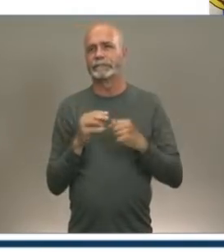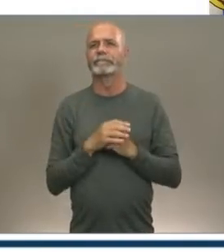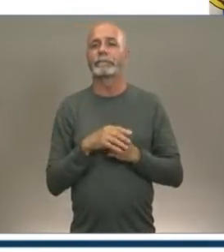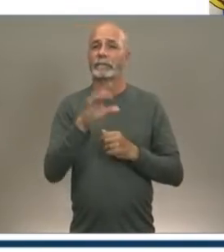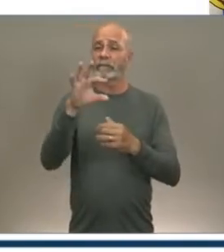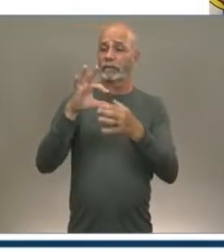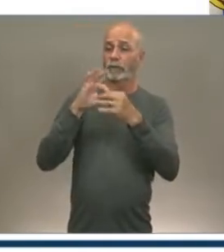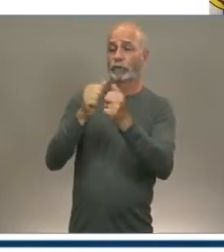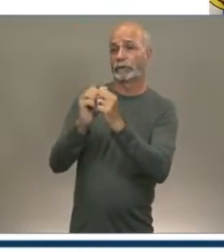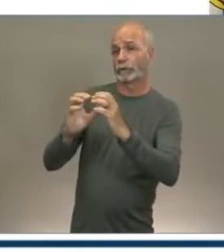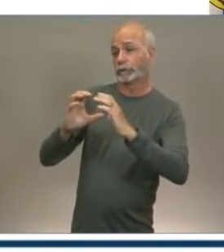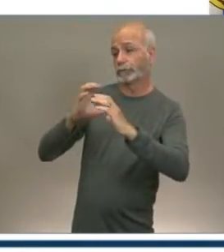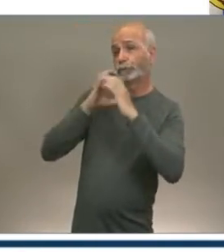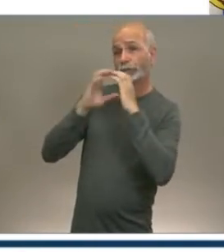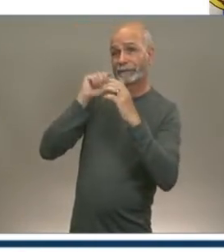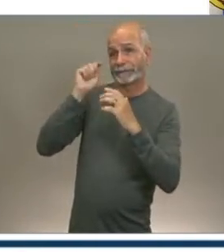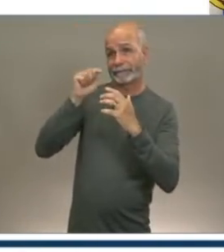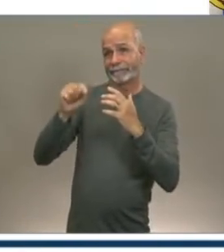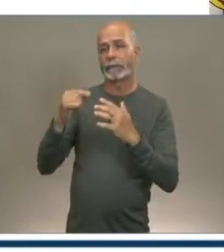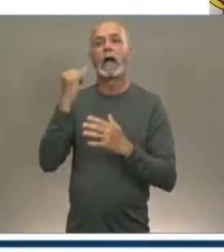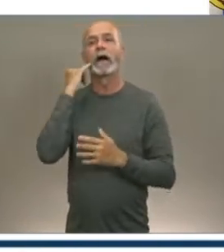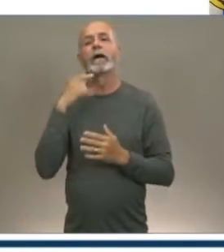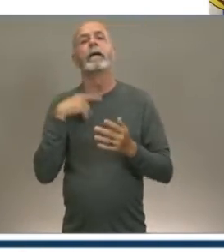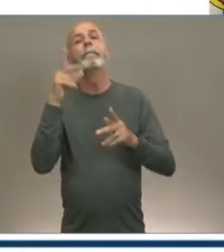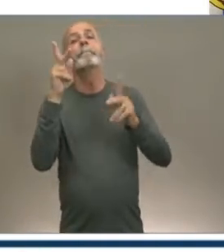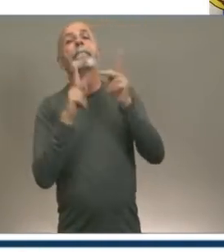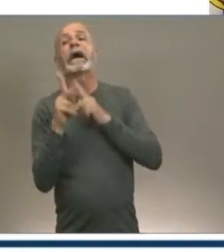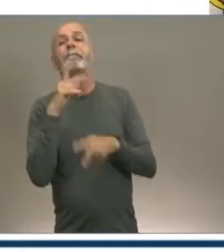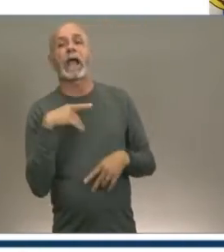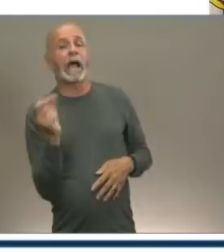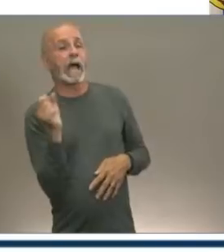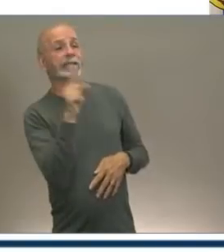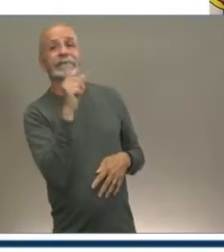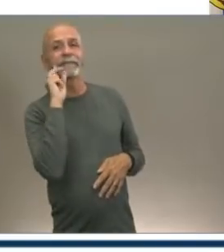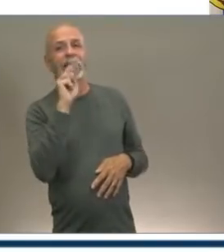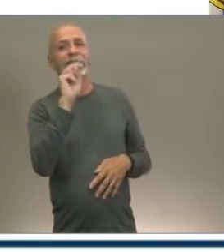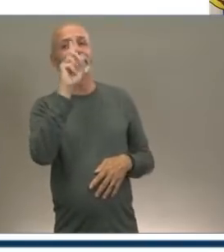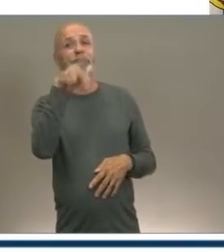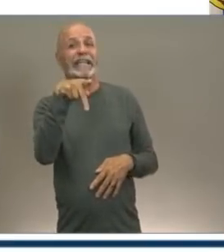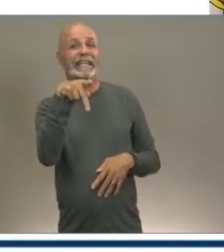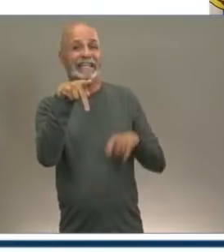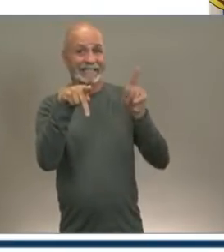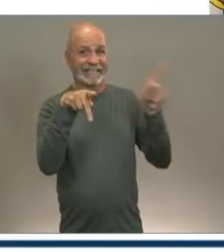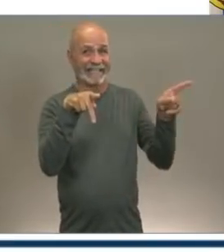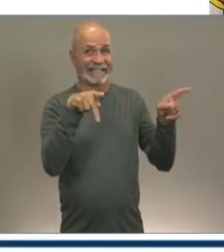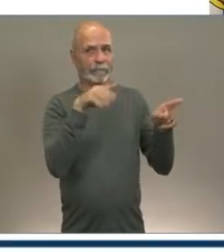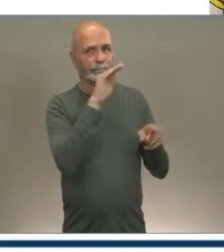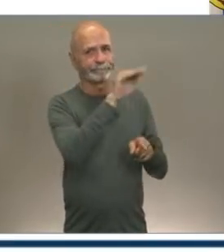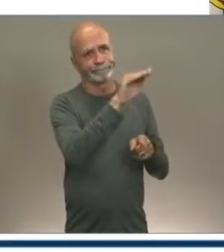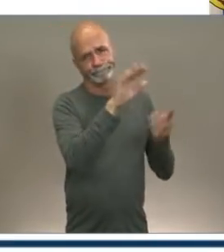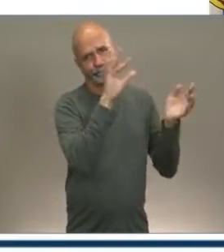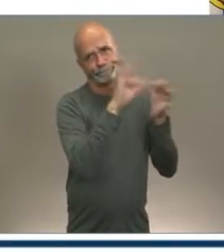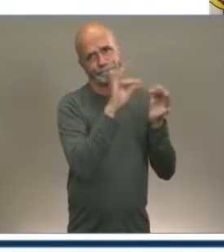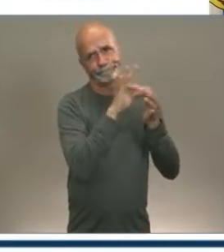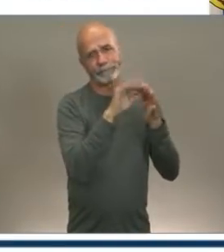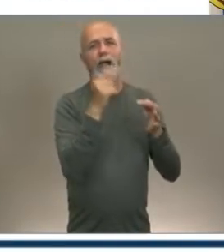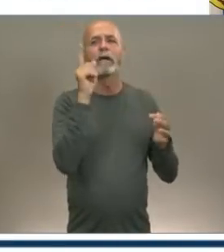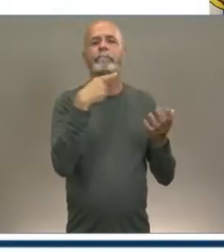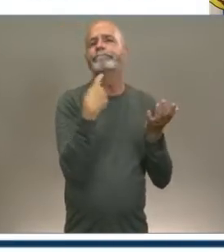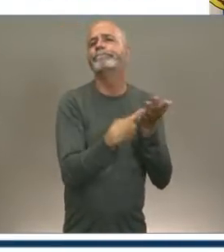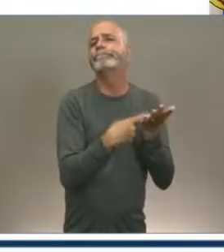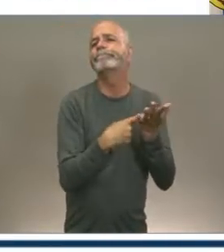of Information request from the NDP to your office. It was looking for correspondence on topics including childcare for essential